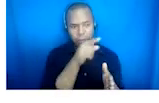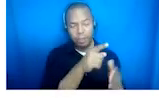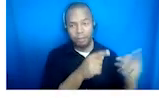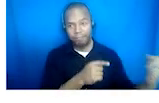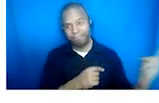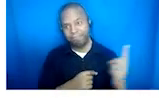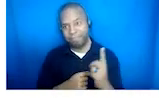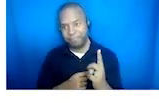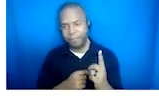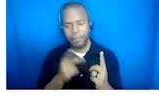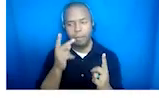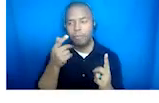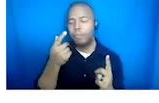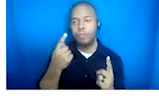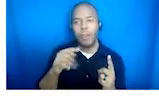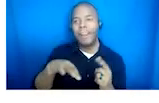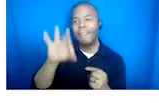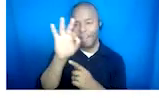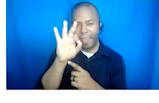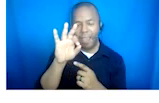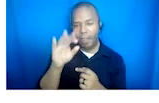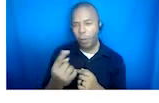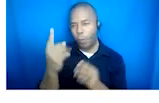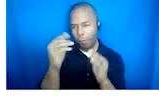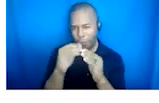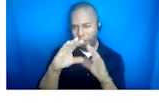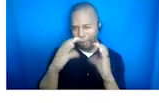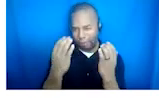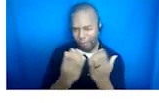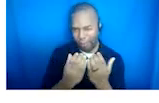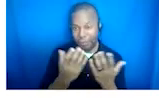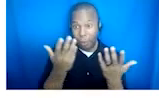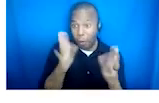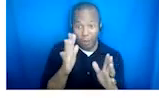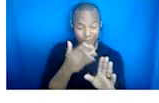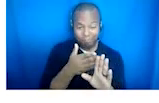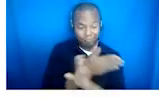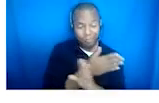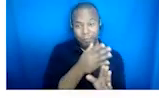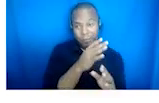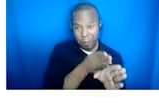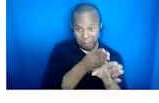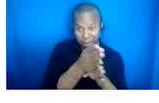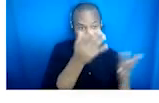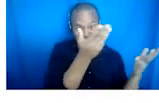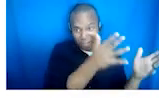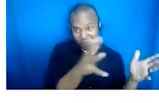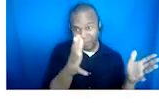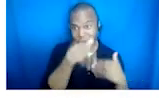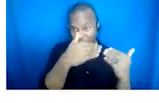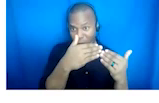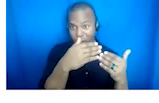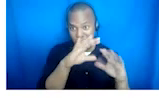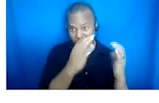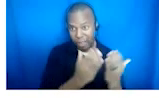another class in their schedule, has taken all the classes that are in their major, but wanted something a little bit different.